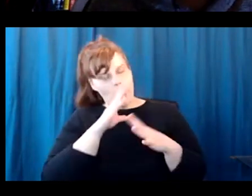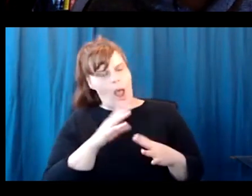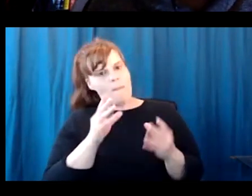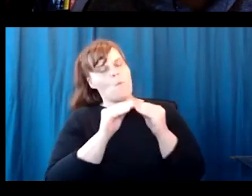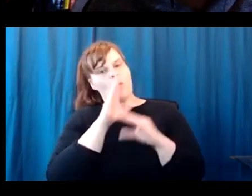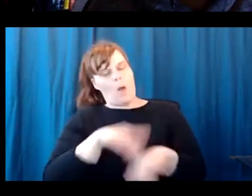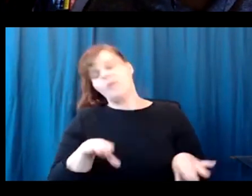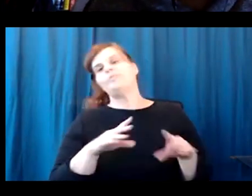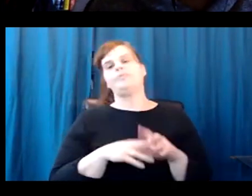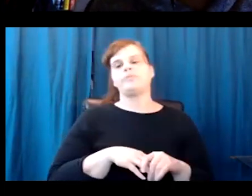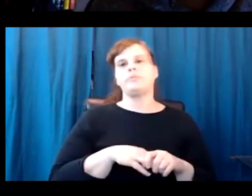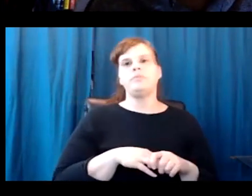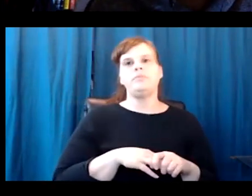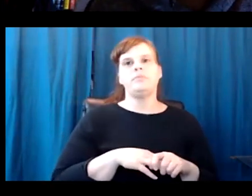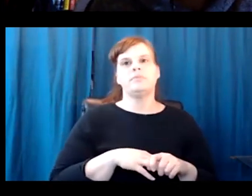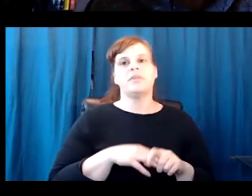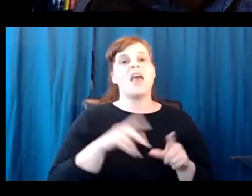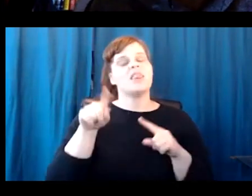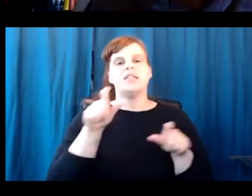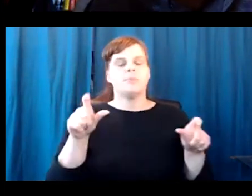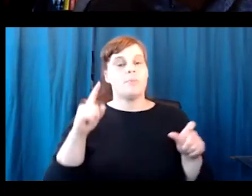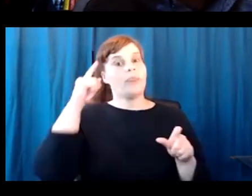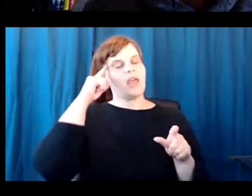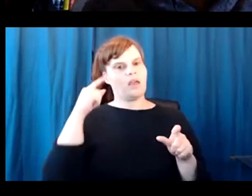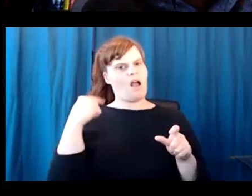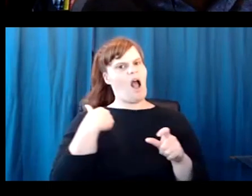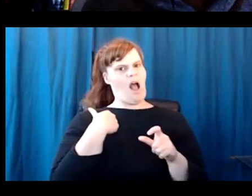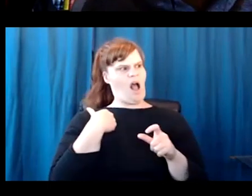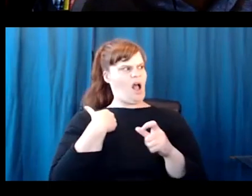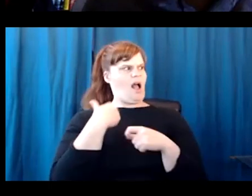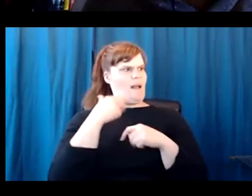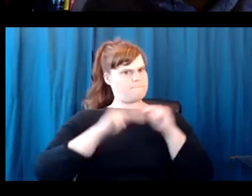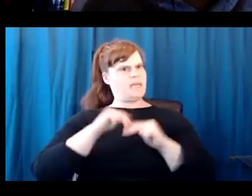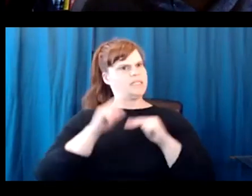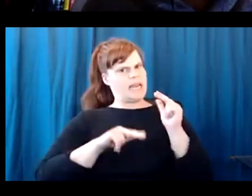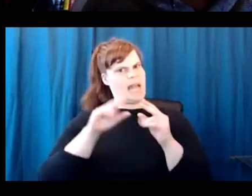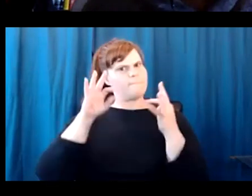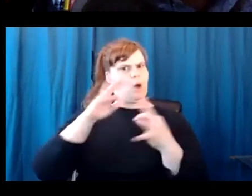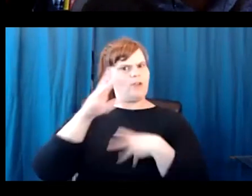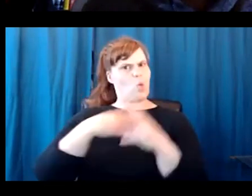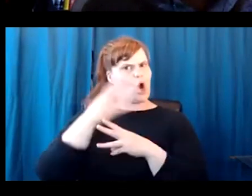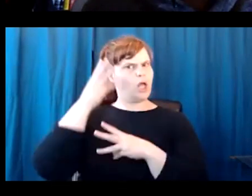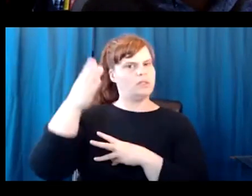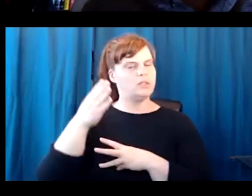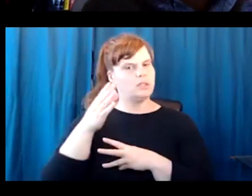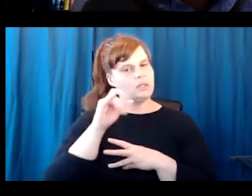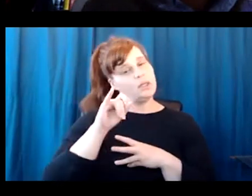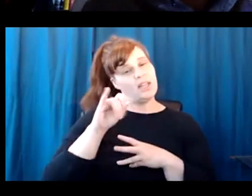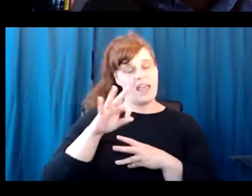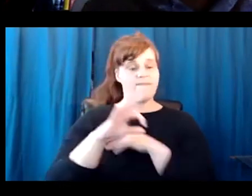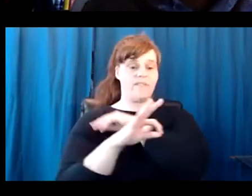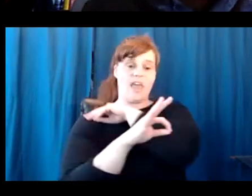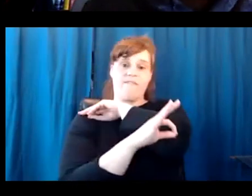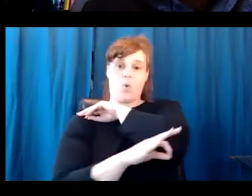These makers believe they're at work constructing a utopia. If a foreign power cyber attacks its way into a